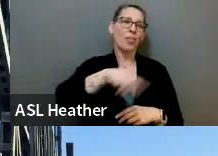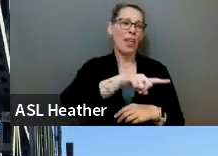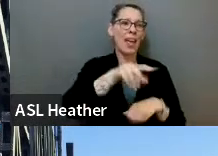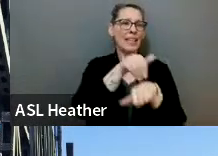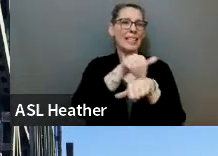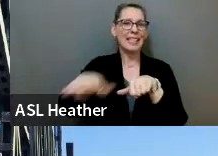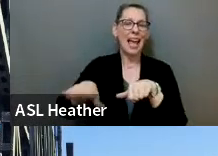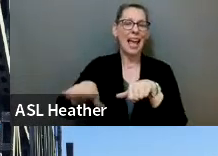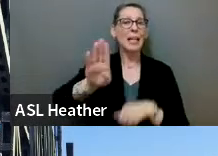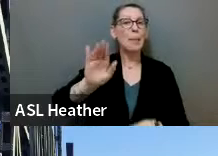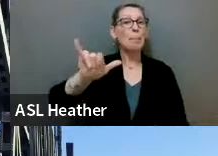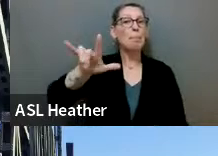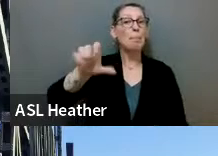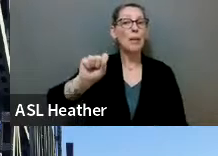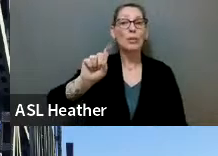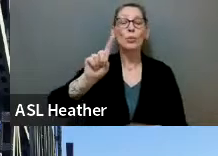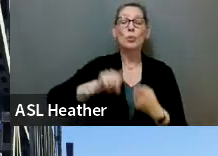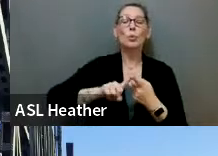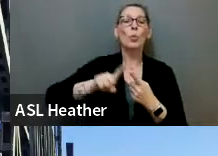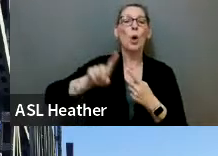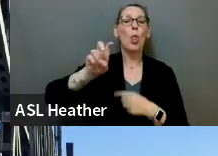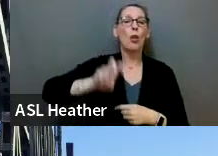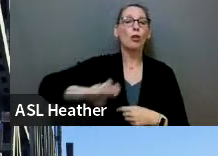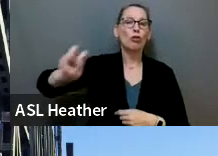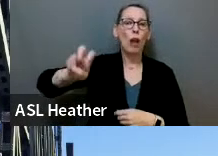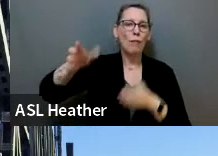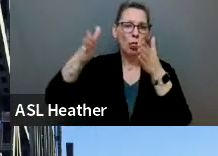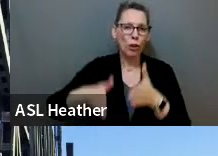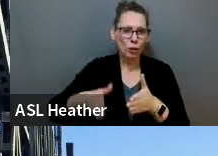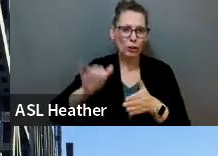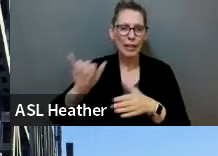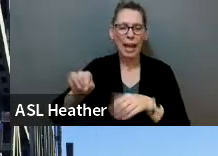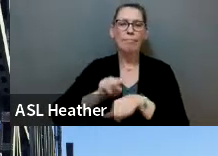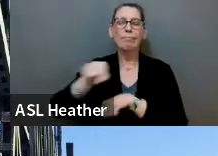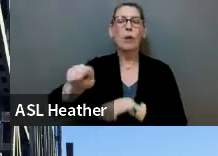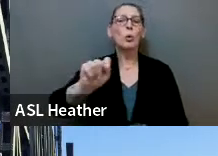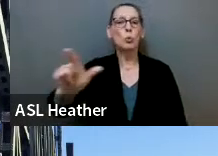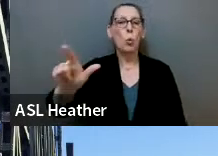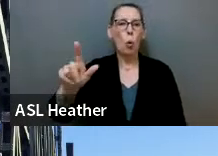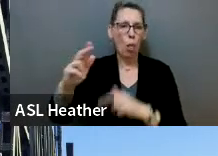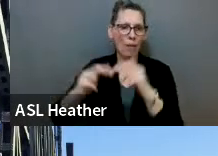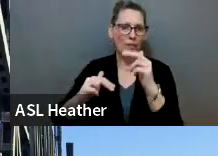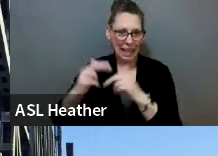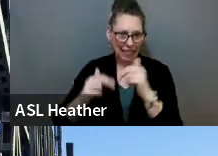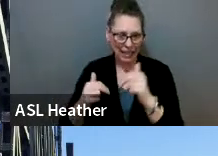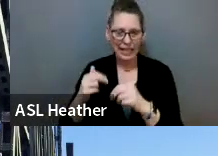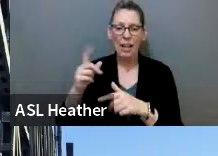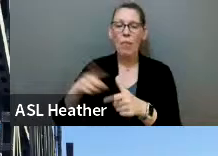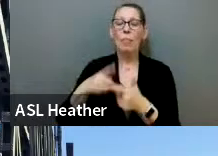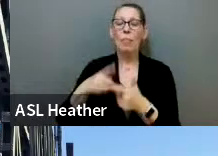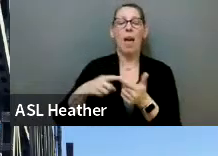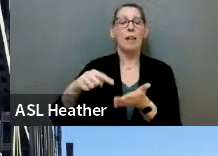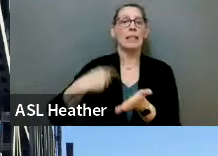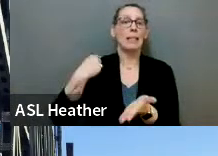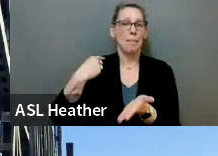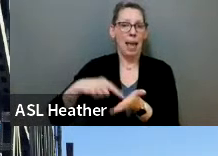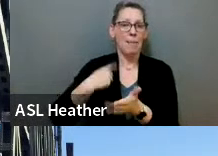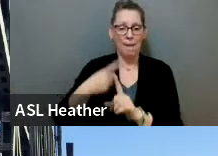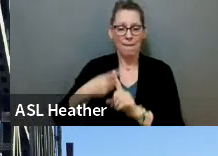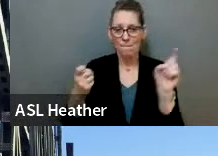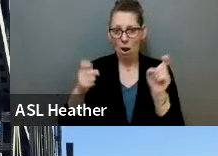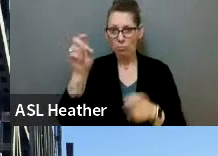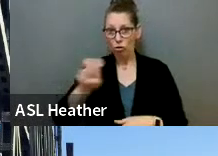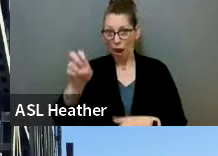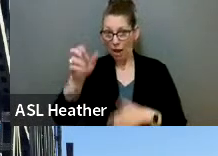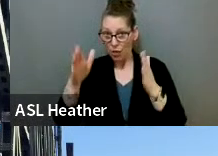send bills to the travelers that cross a tolled facility, and they take payment from travelers,